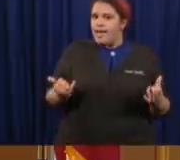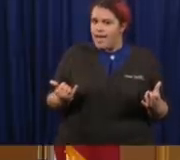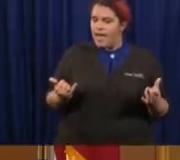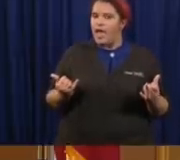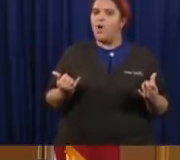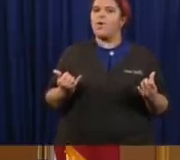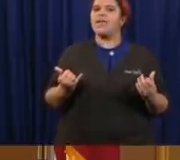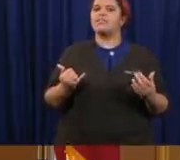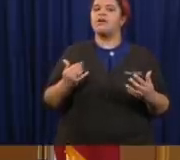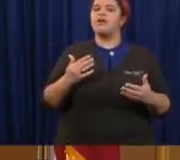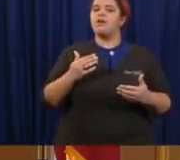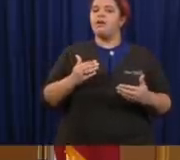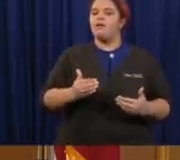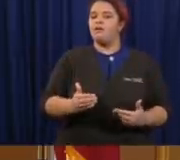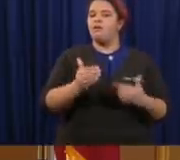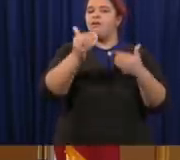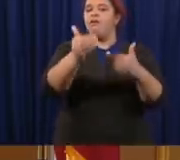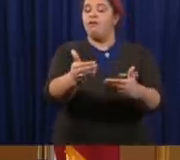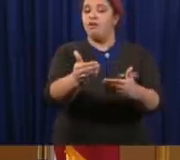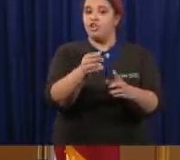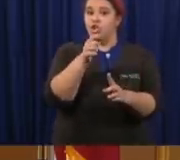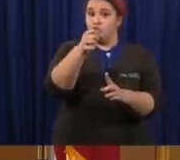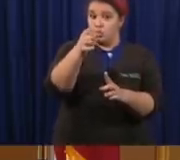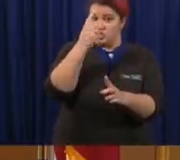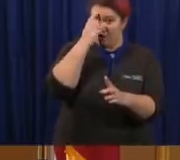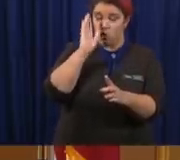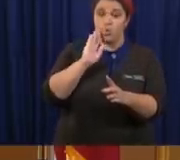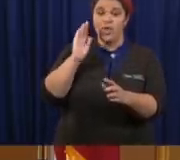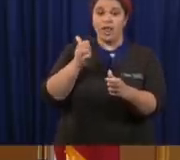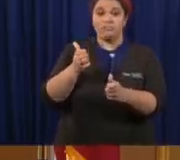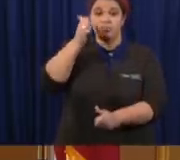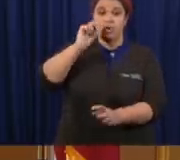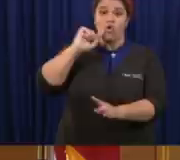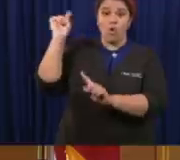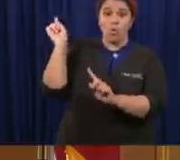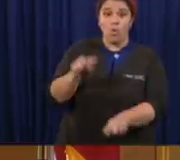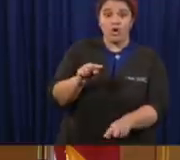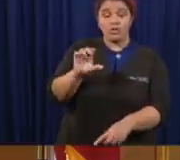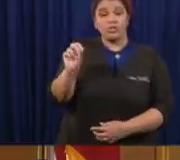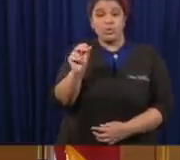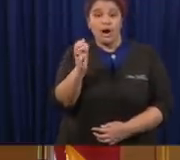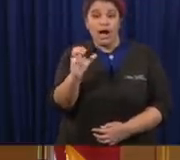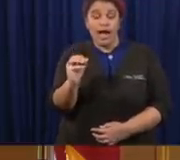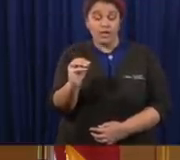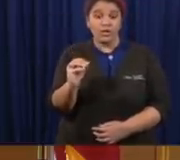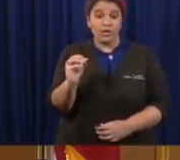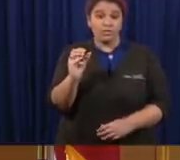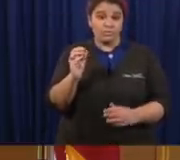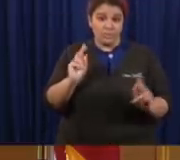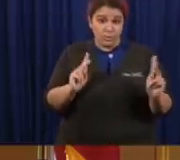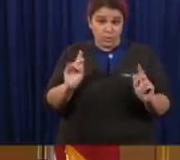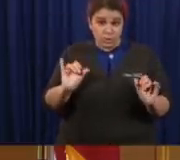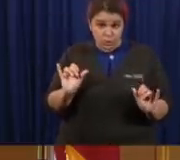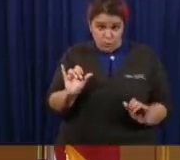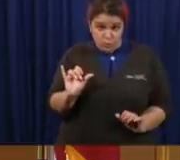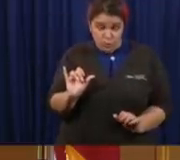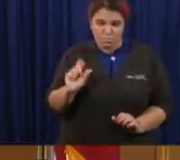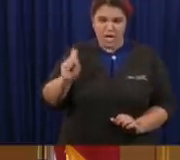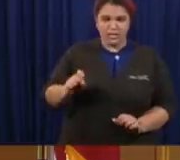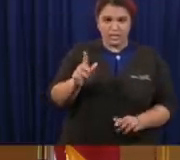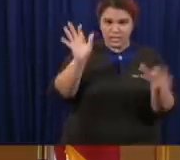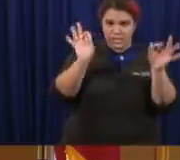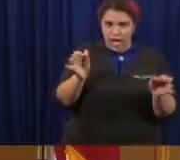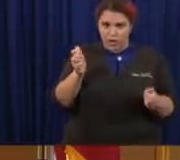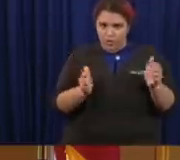Well, we do have some of that. I think statistically, Michigan has a lot more. At least that's my guess. I don't